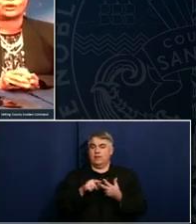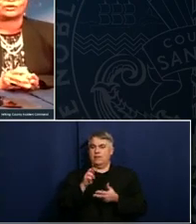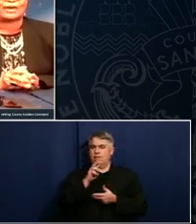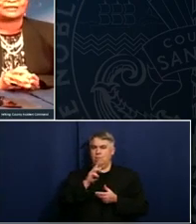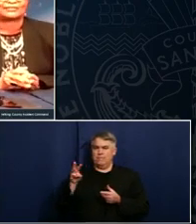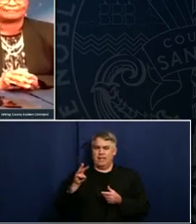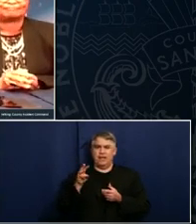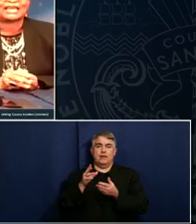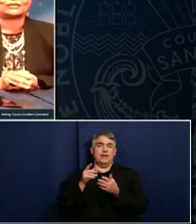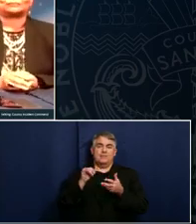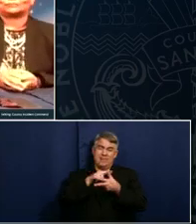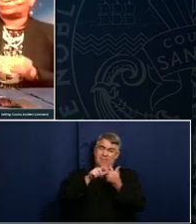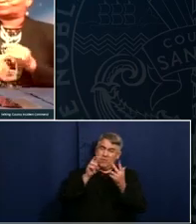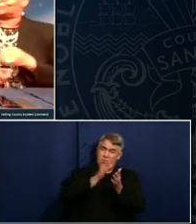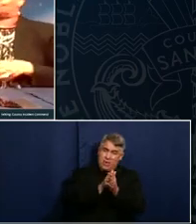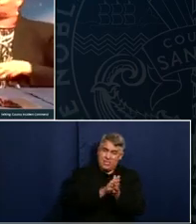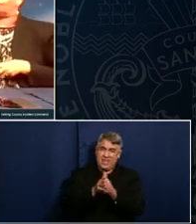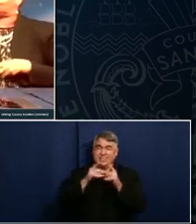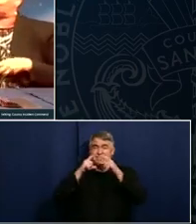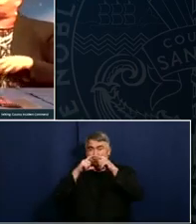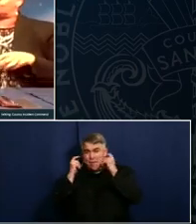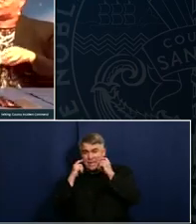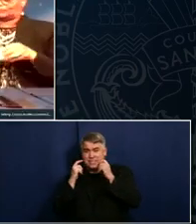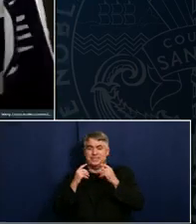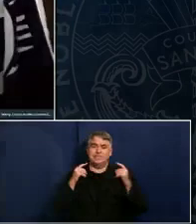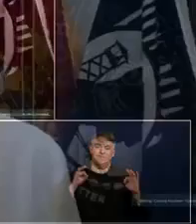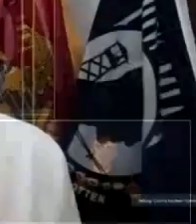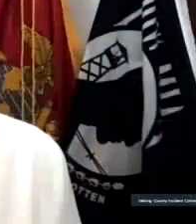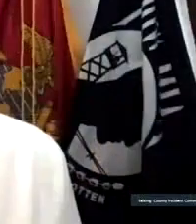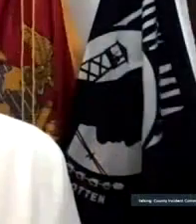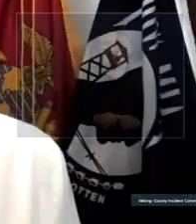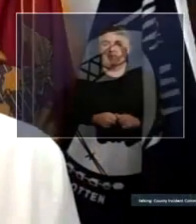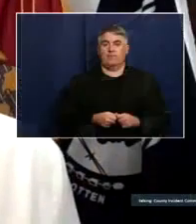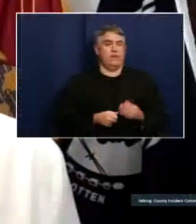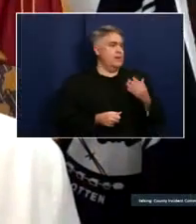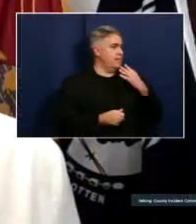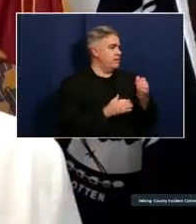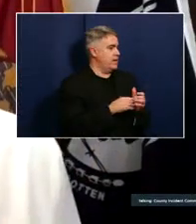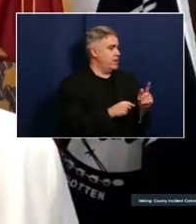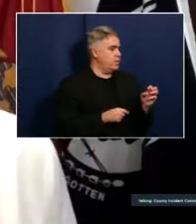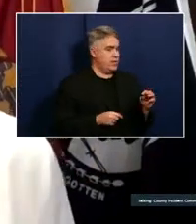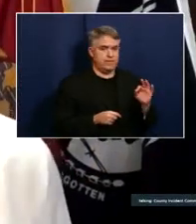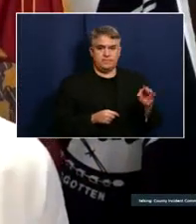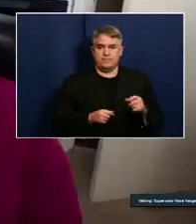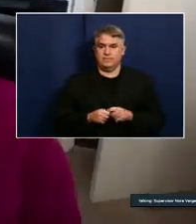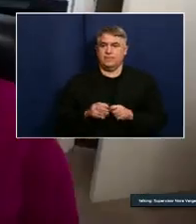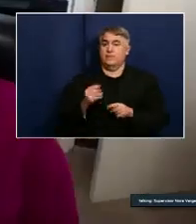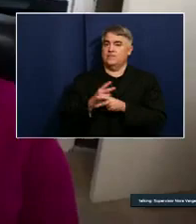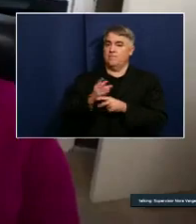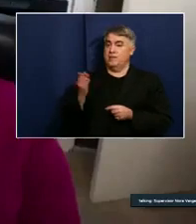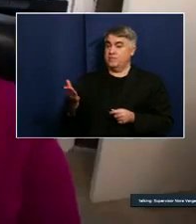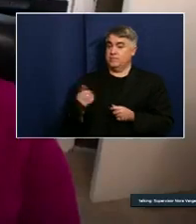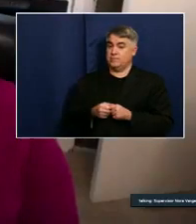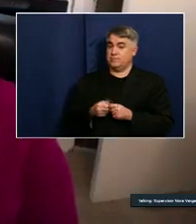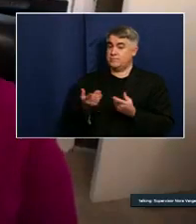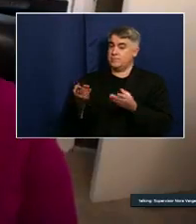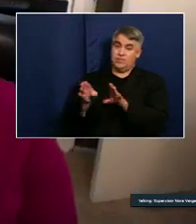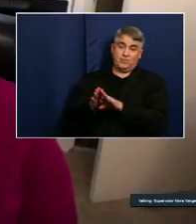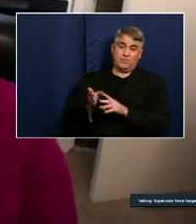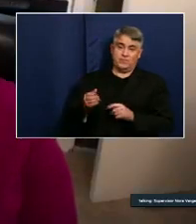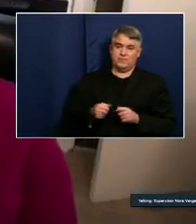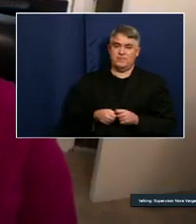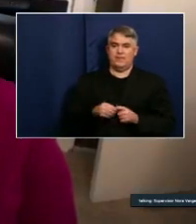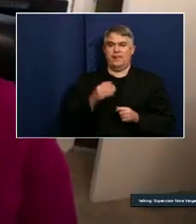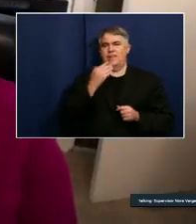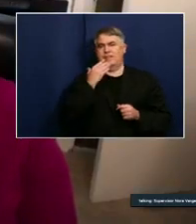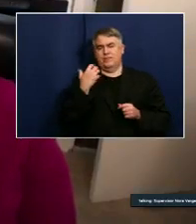distance, and wear your mask. Thank you. Thank you, Dr. Wooten. Supervisor Vargas, you want to close us out? Sure. Thank you, Chair. I really just want to